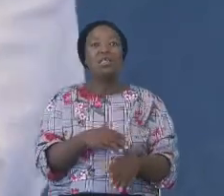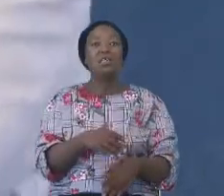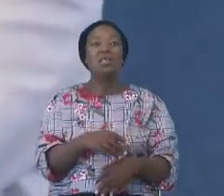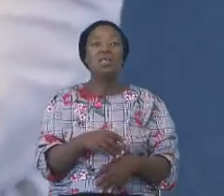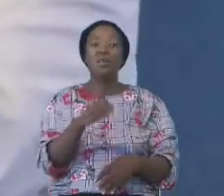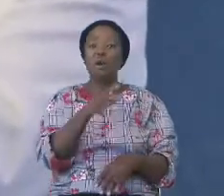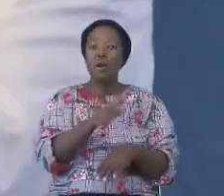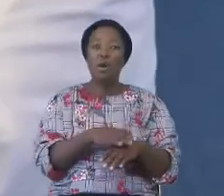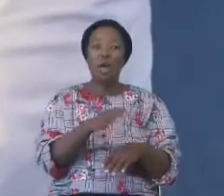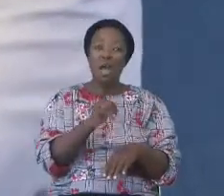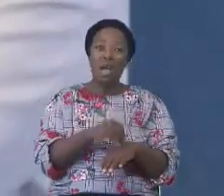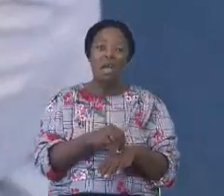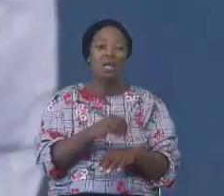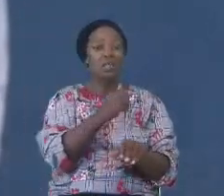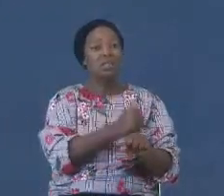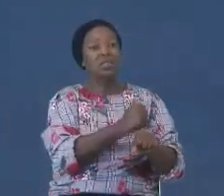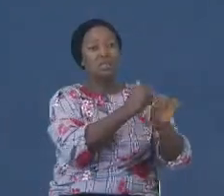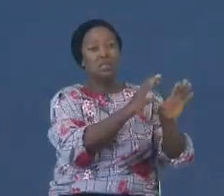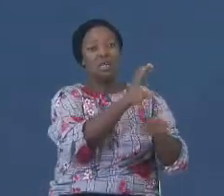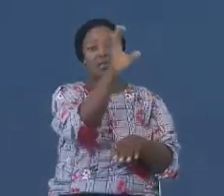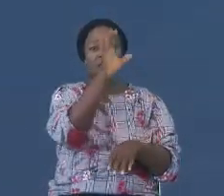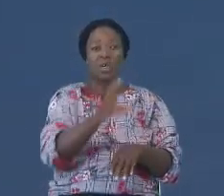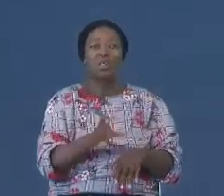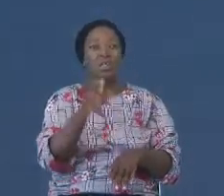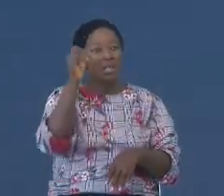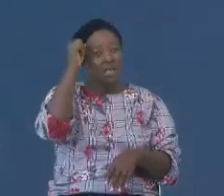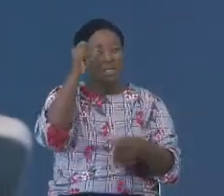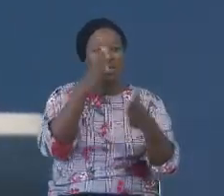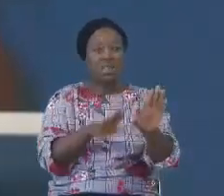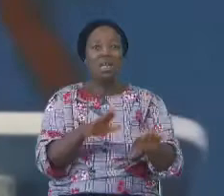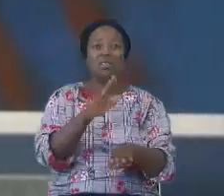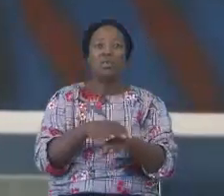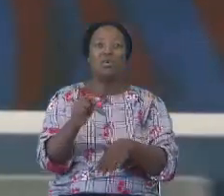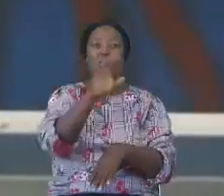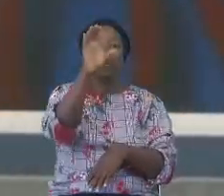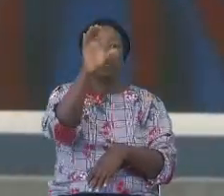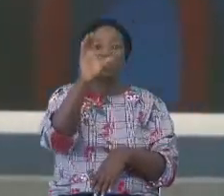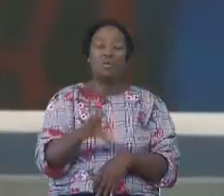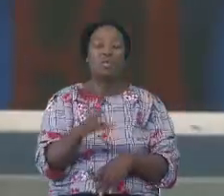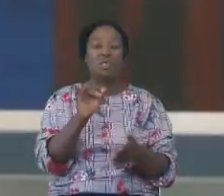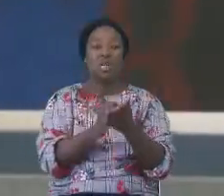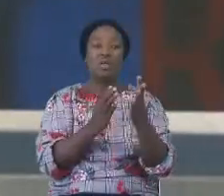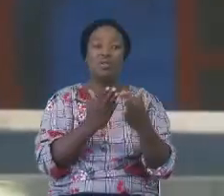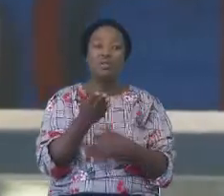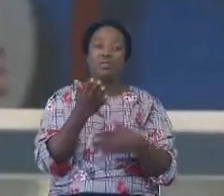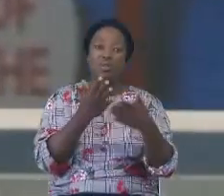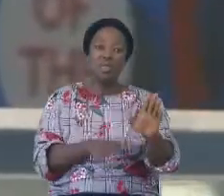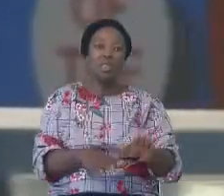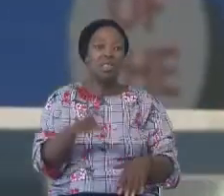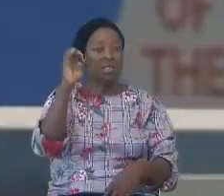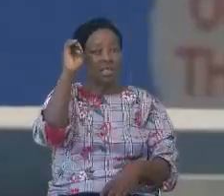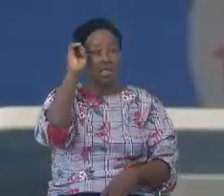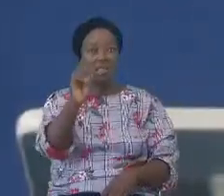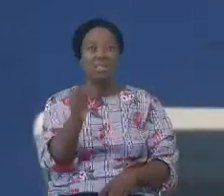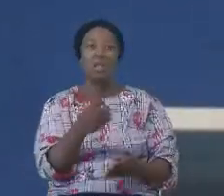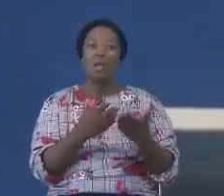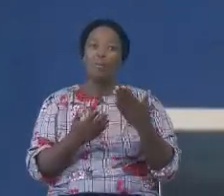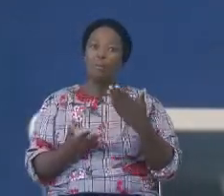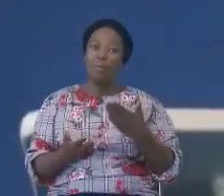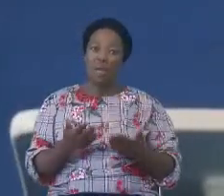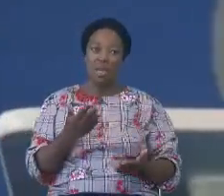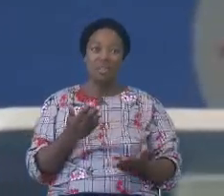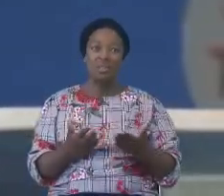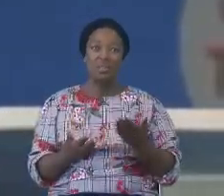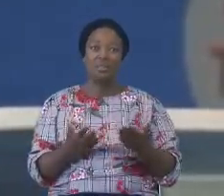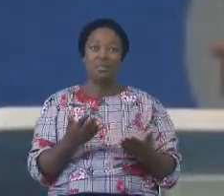that through death, its death at Calvary, its death on the cross, that